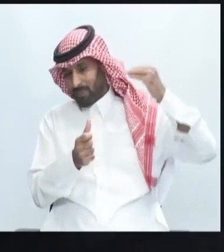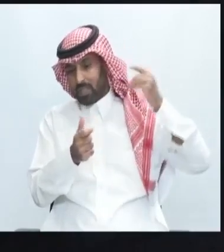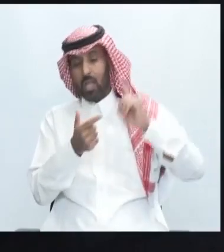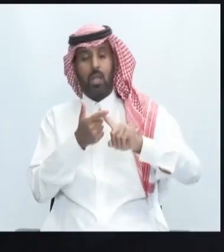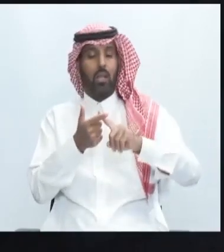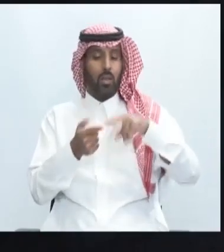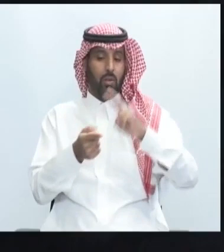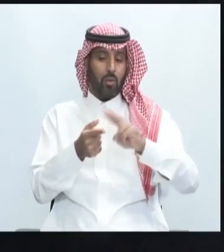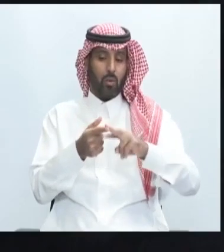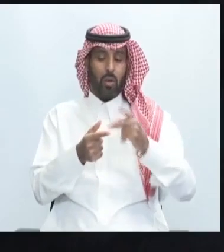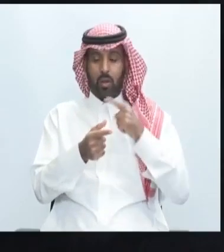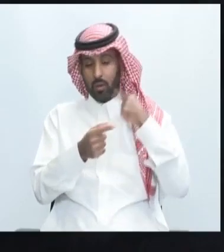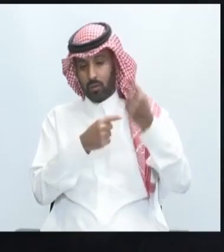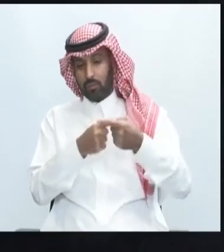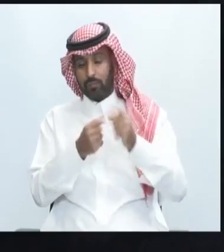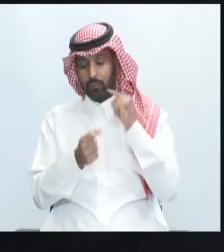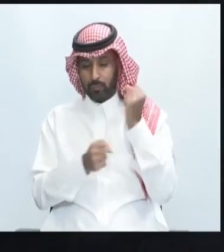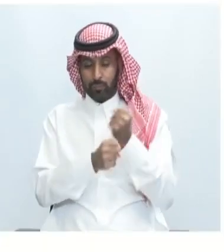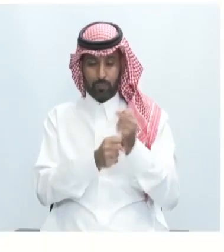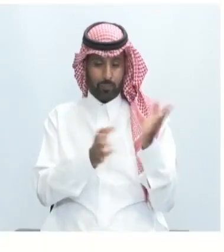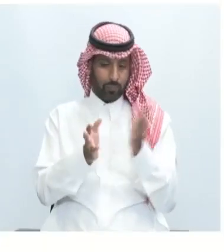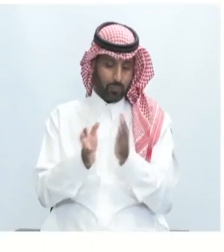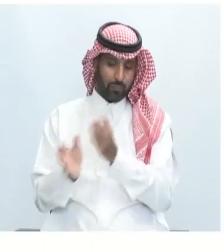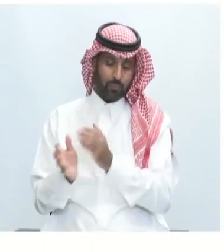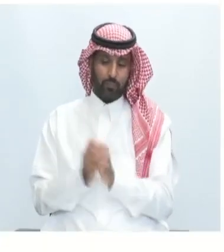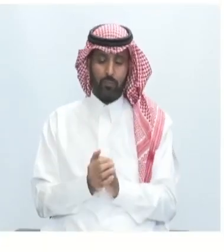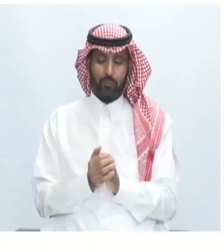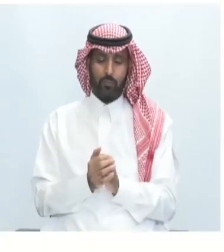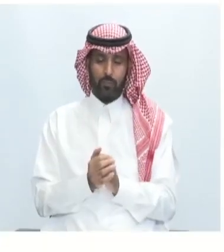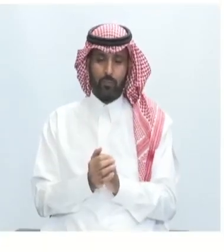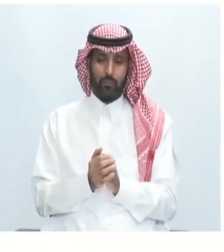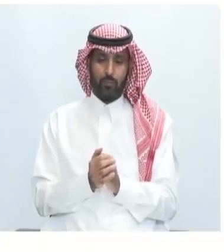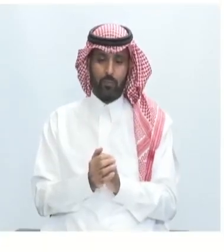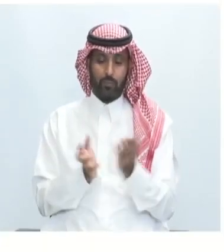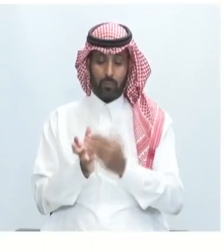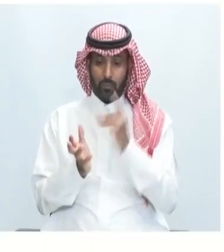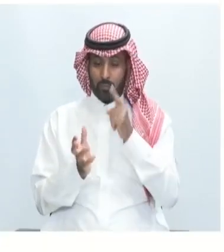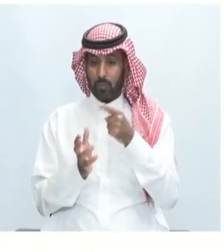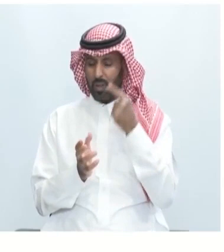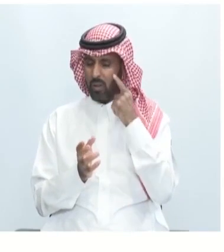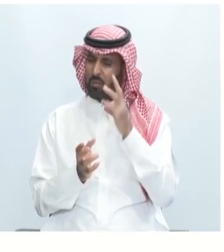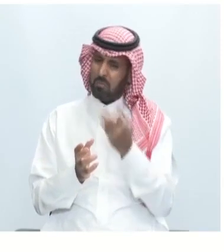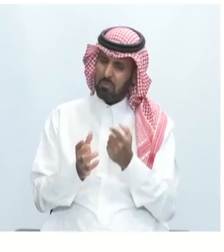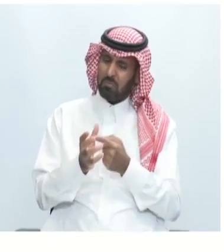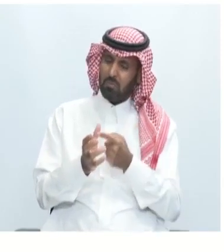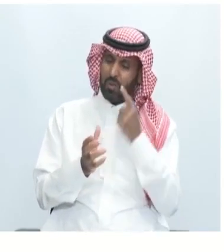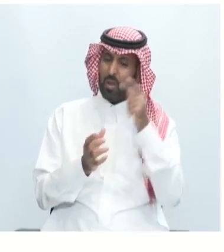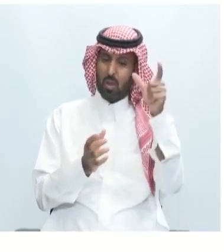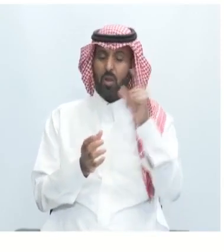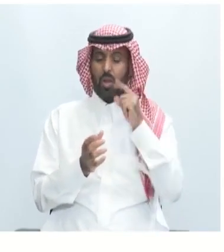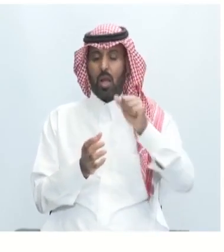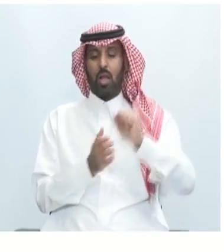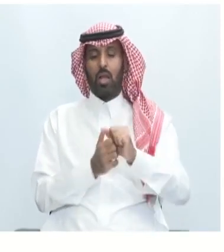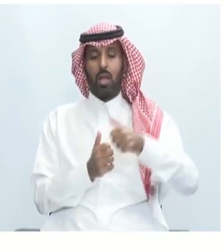events, one happened after another, this is when we use the past perfect. And we sometimes use the word